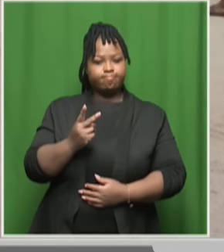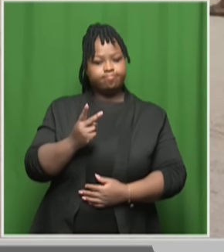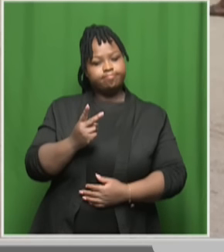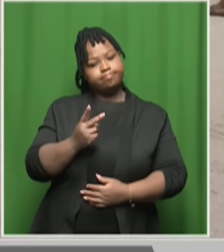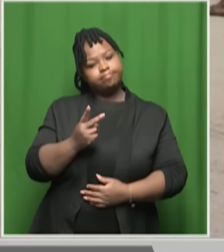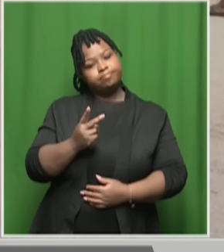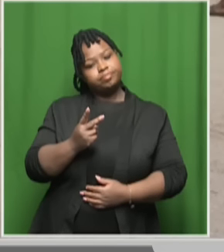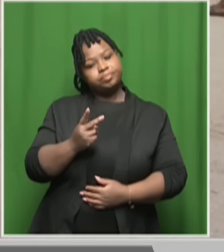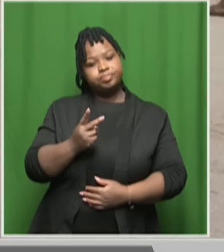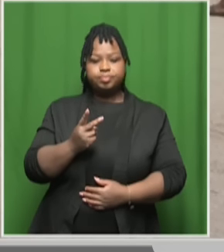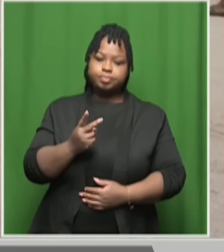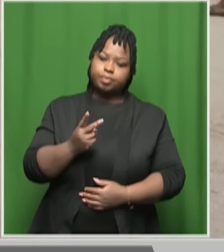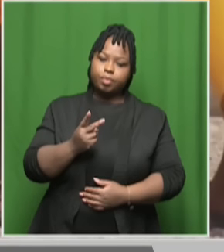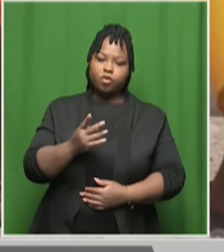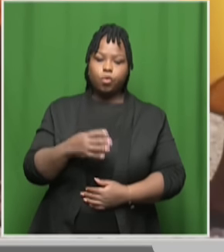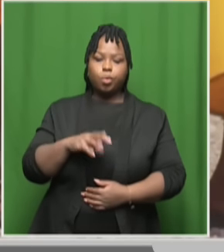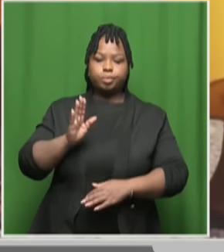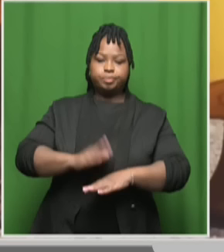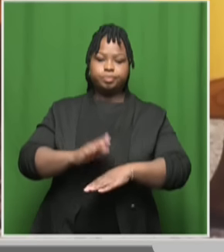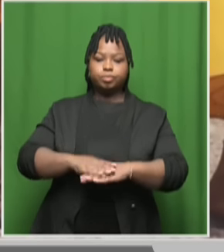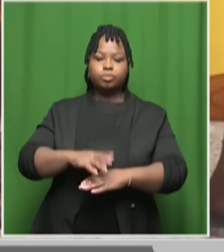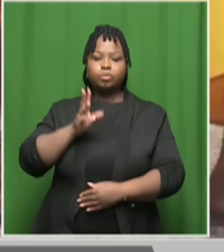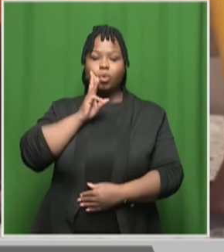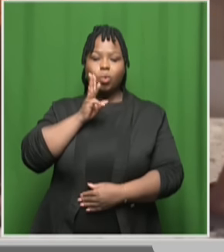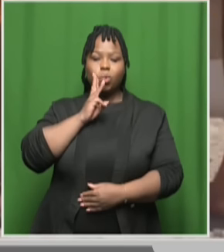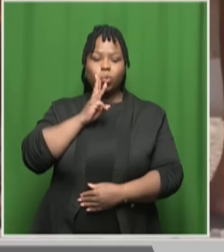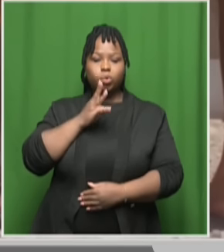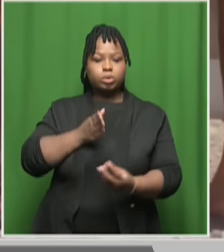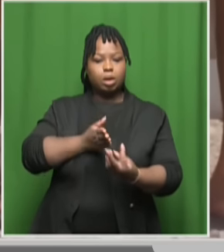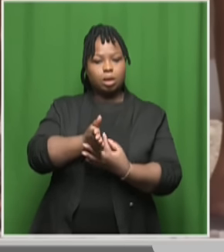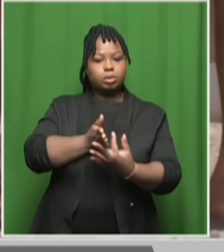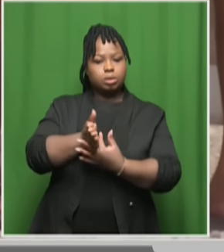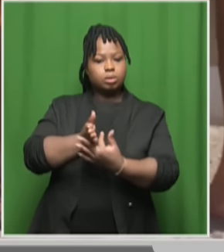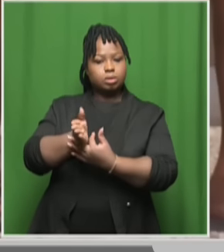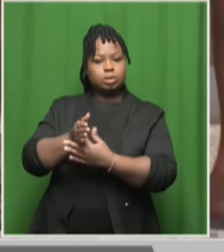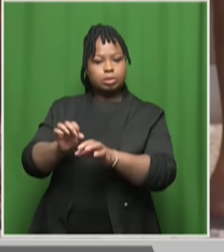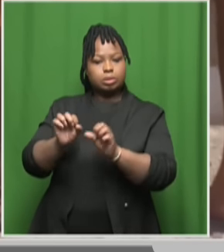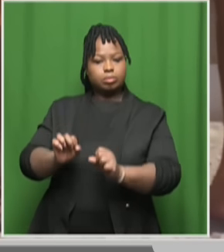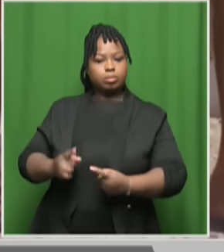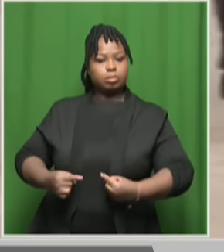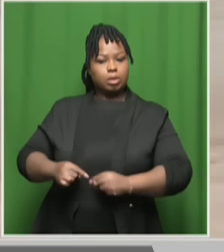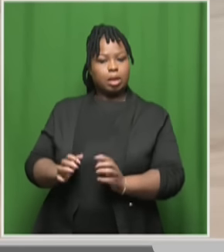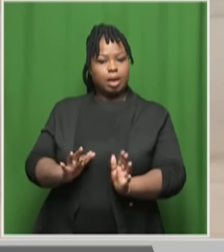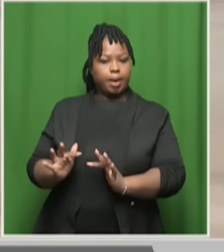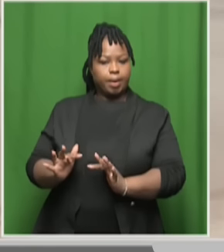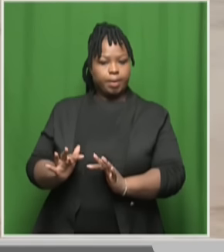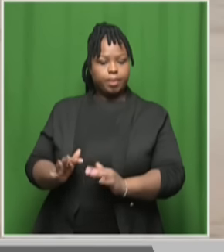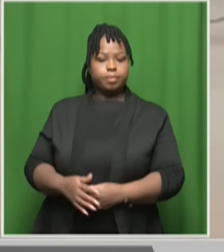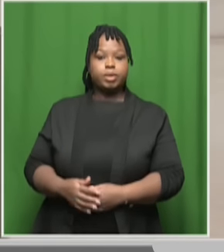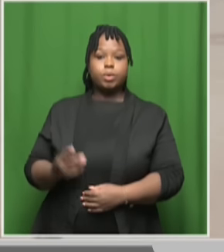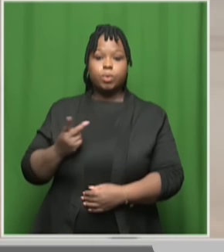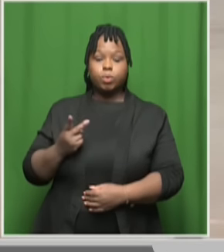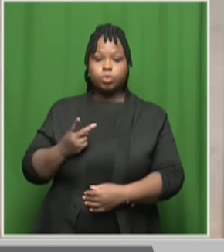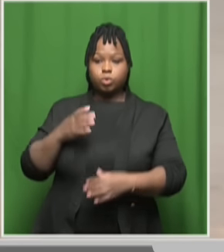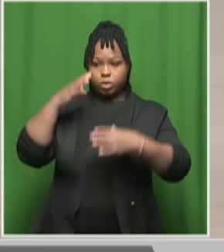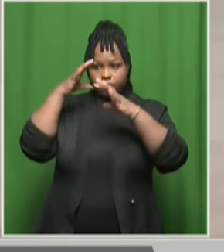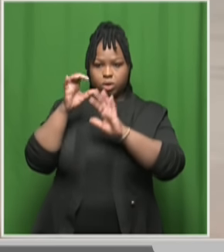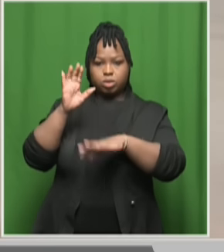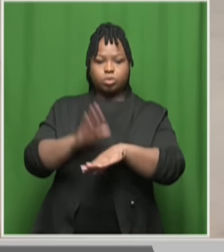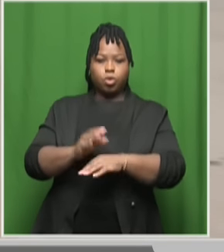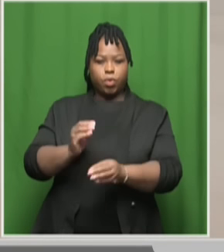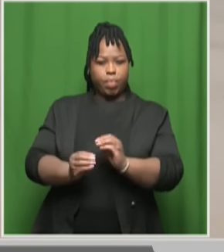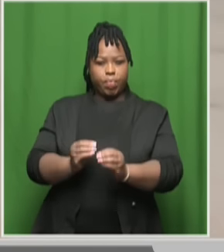um, continuous water into our system, focusing then on repairing leaks